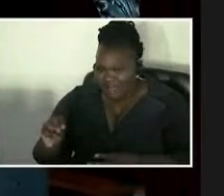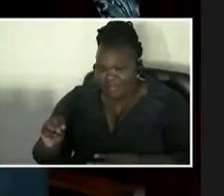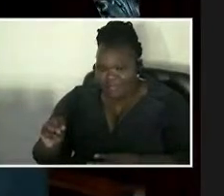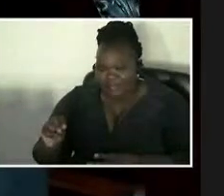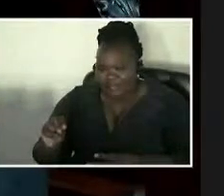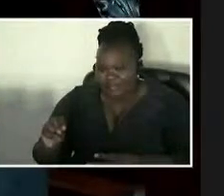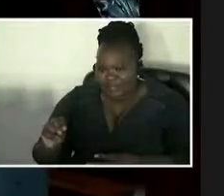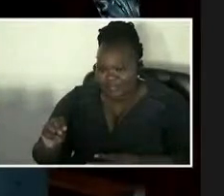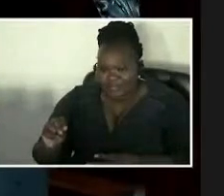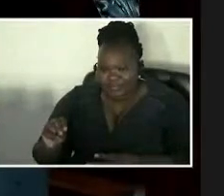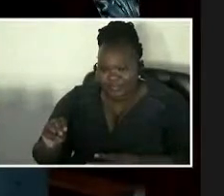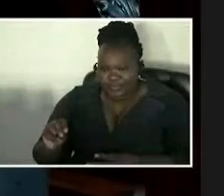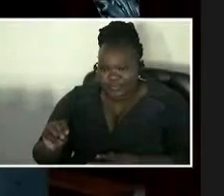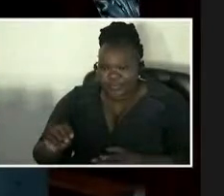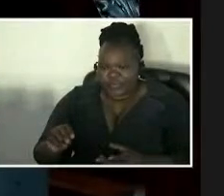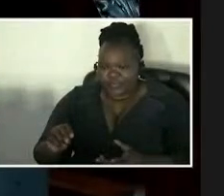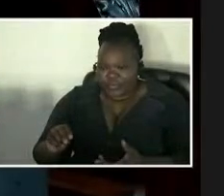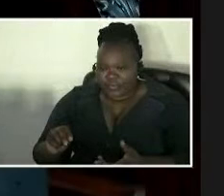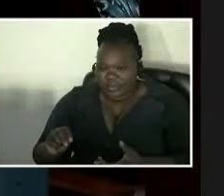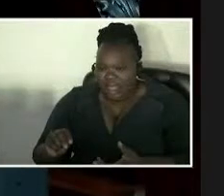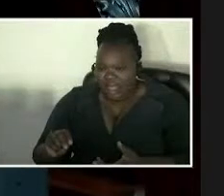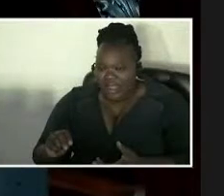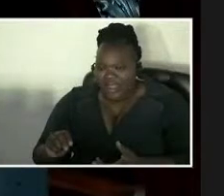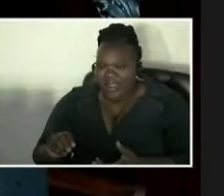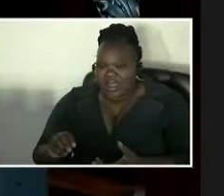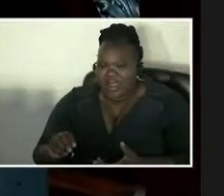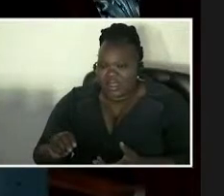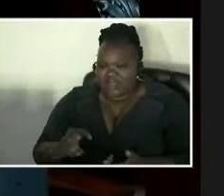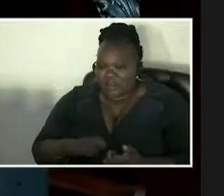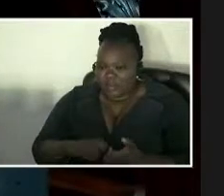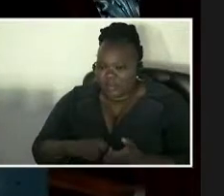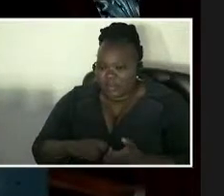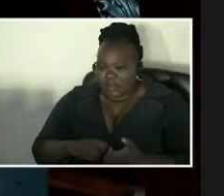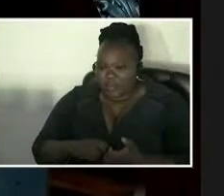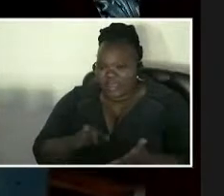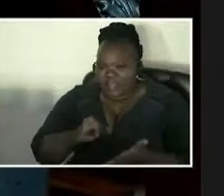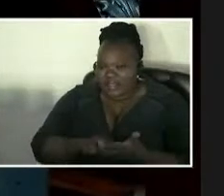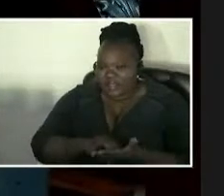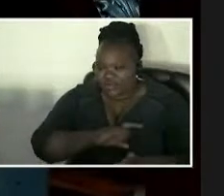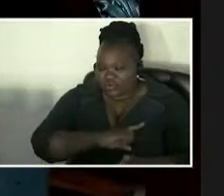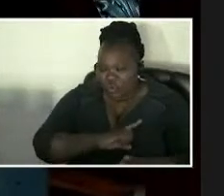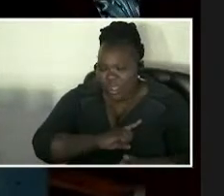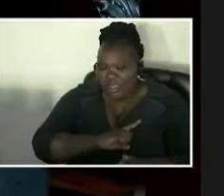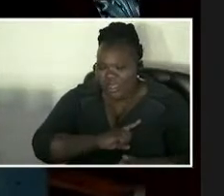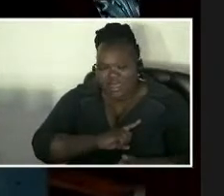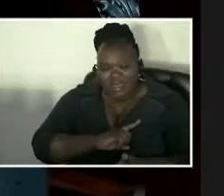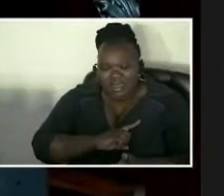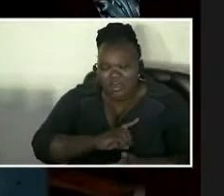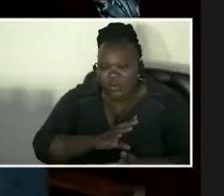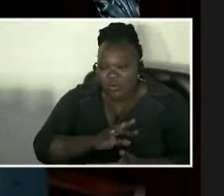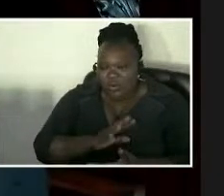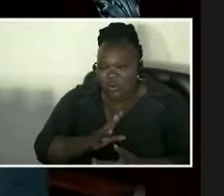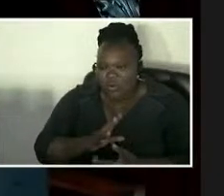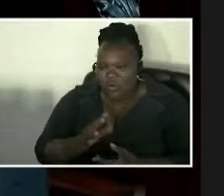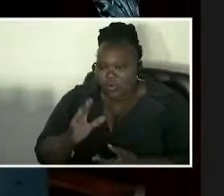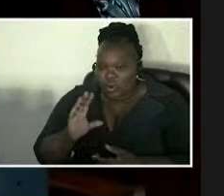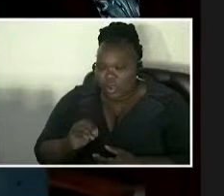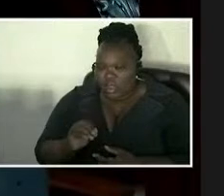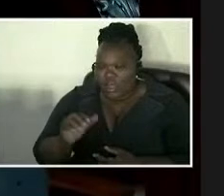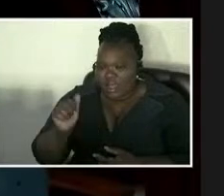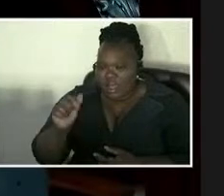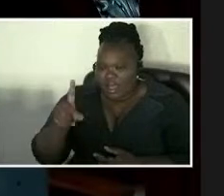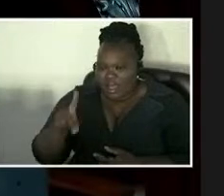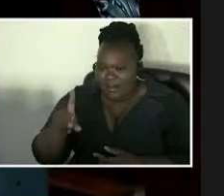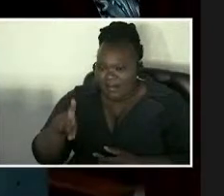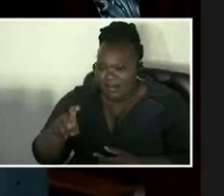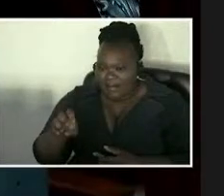rotten and that is why the appeals are upheld at the tribunal also mec